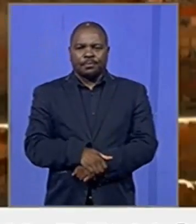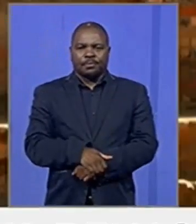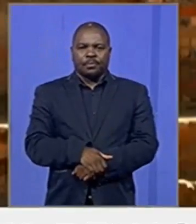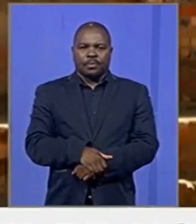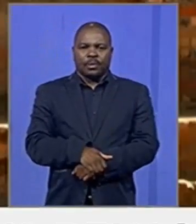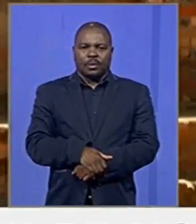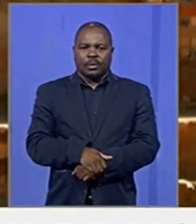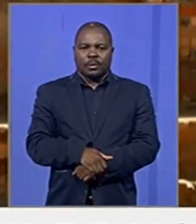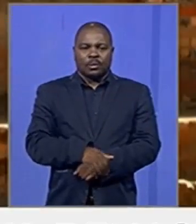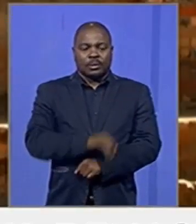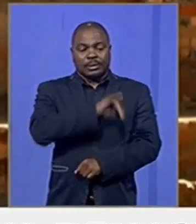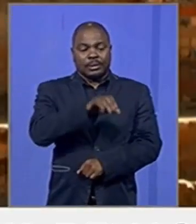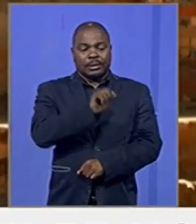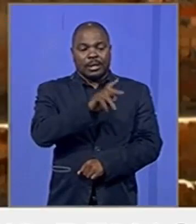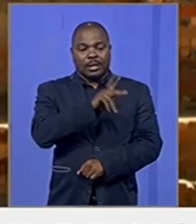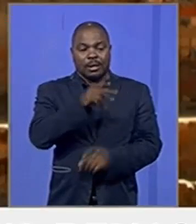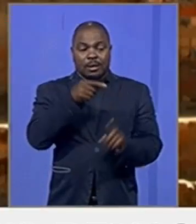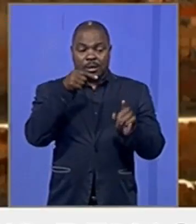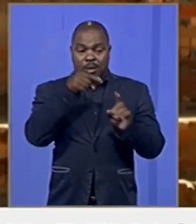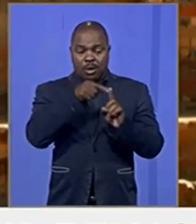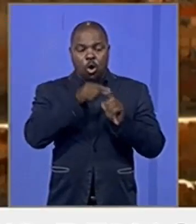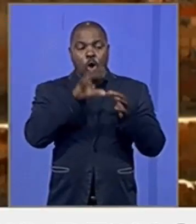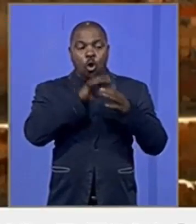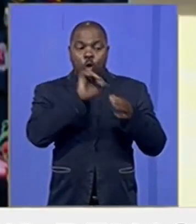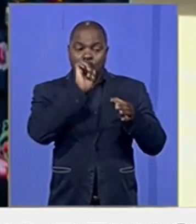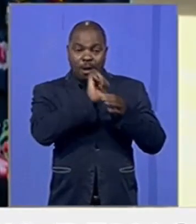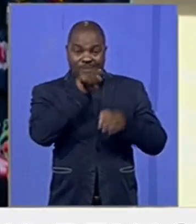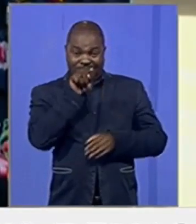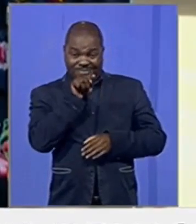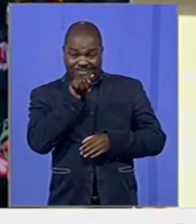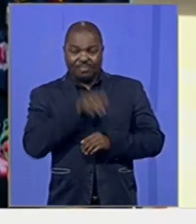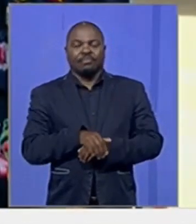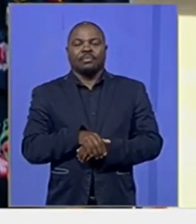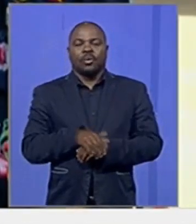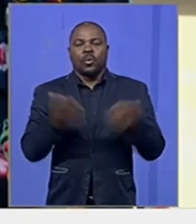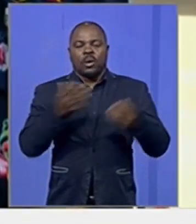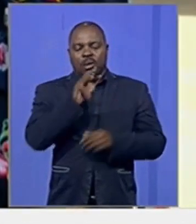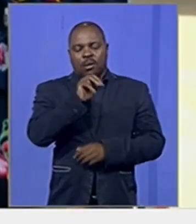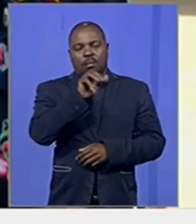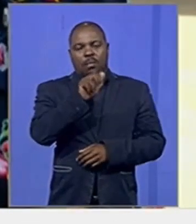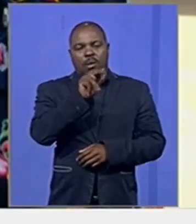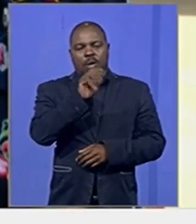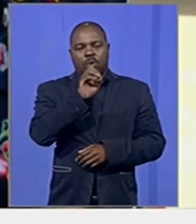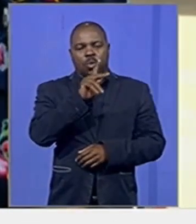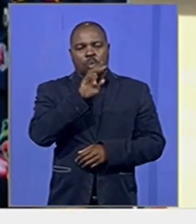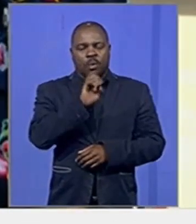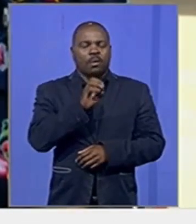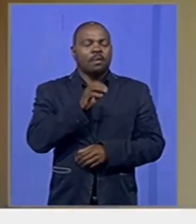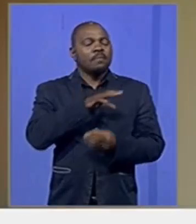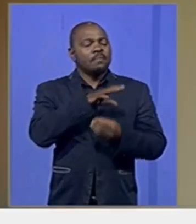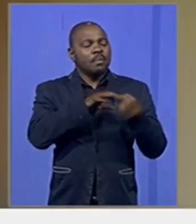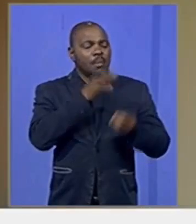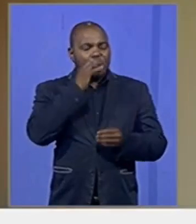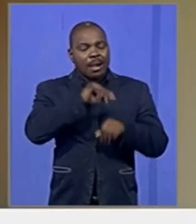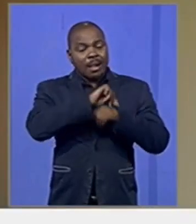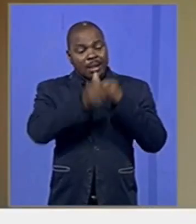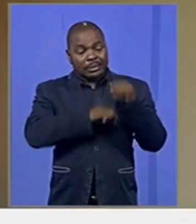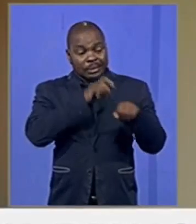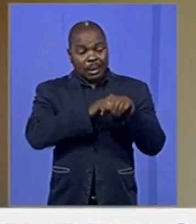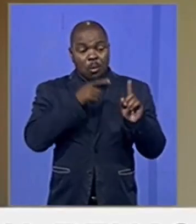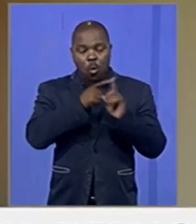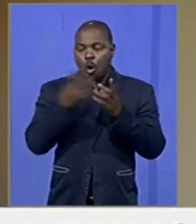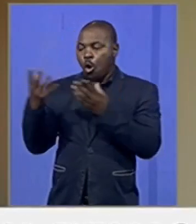Le ke le gae la Jack Louis Mkhonto motsaneng wa Manoke. Go ya ka balapa ba mmonela mafelelo a na le maphodisa ba re o